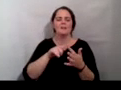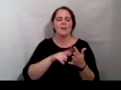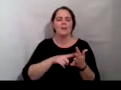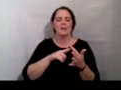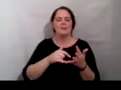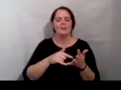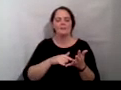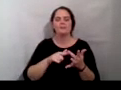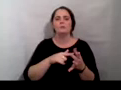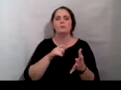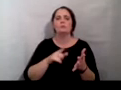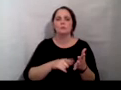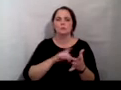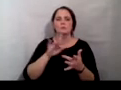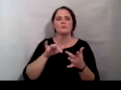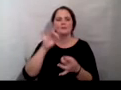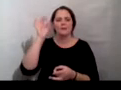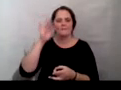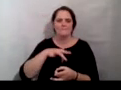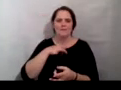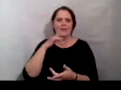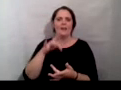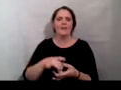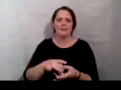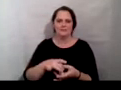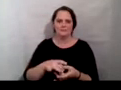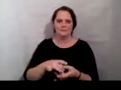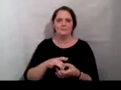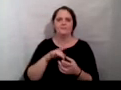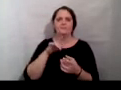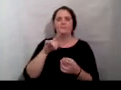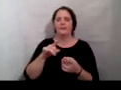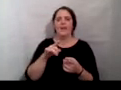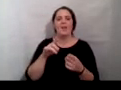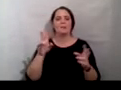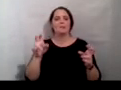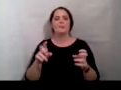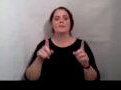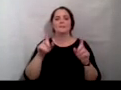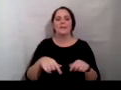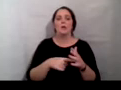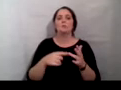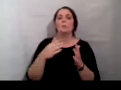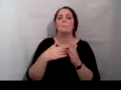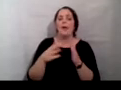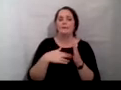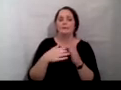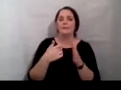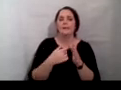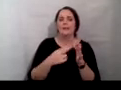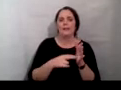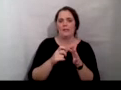nature. This artwork is an interesting one in terms of starting to paint at Kendall River.